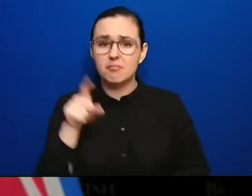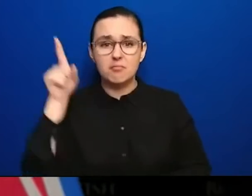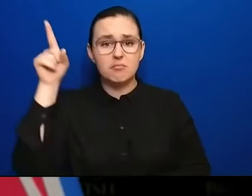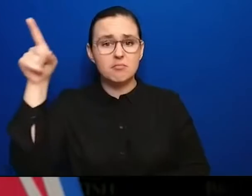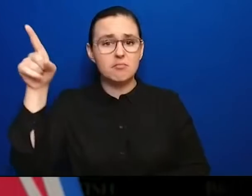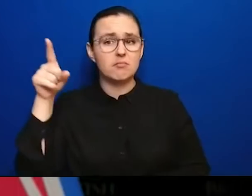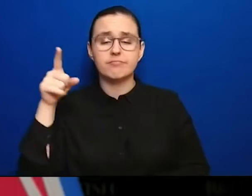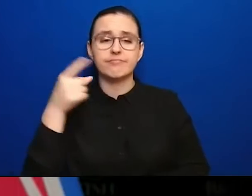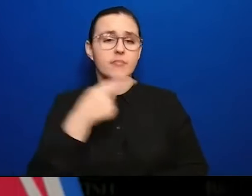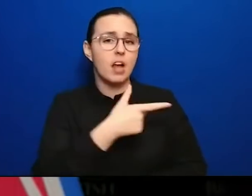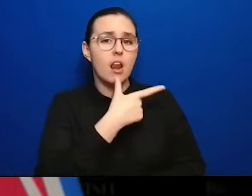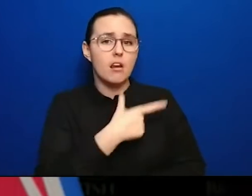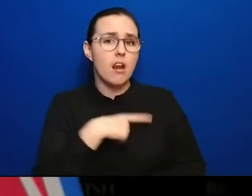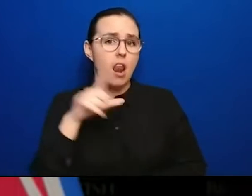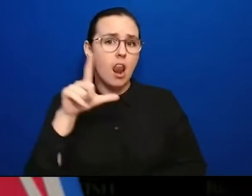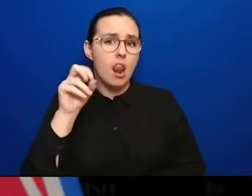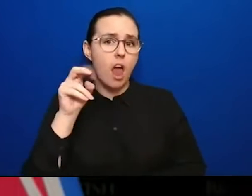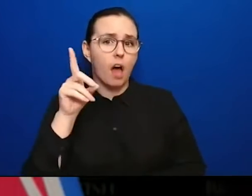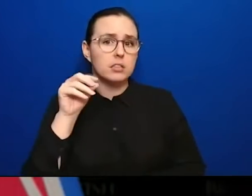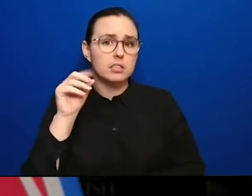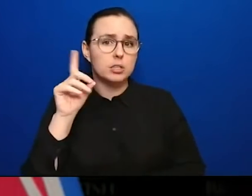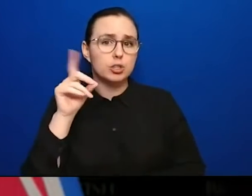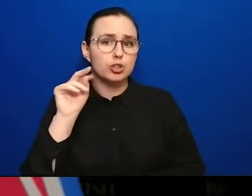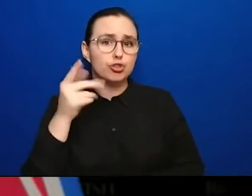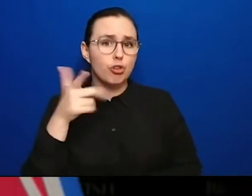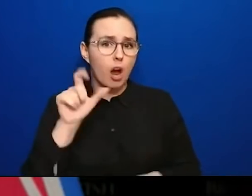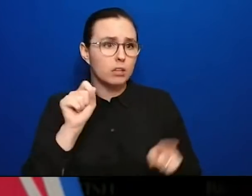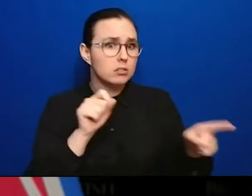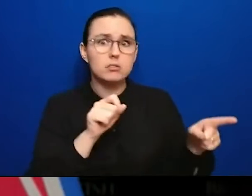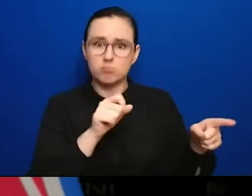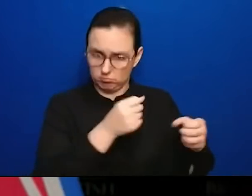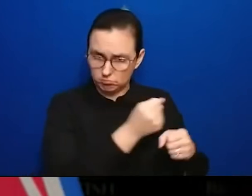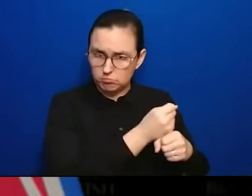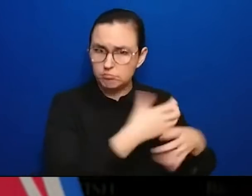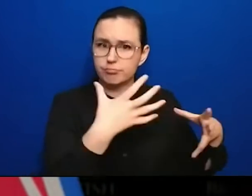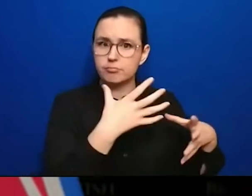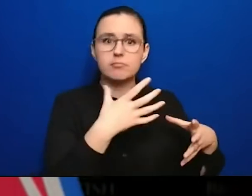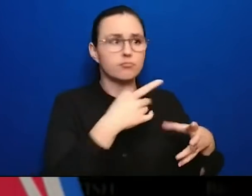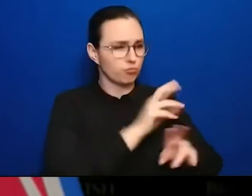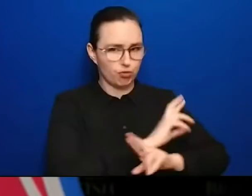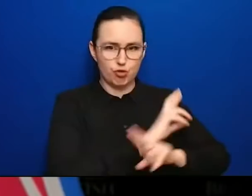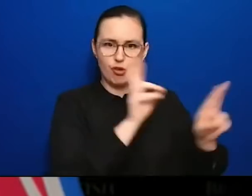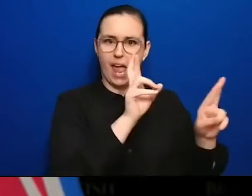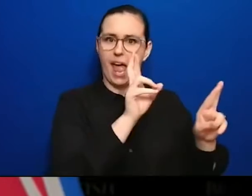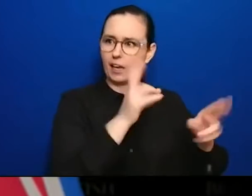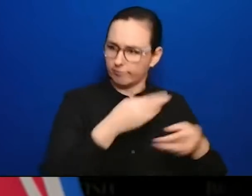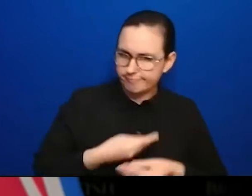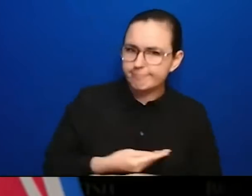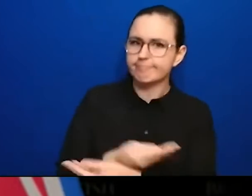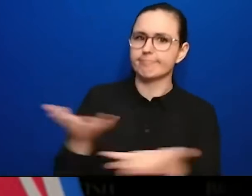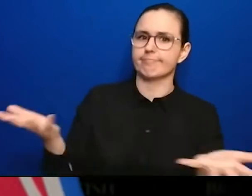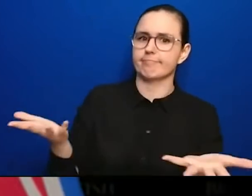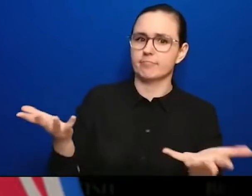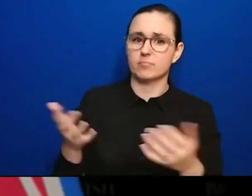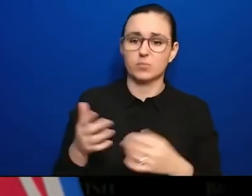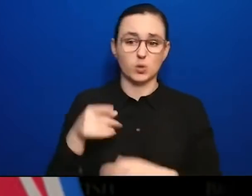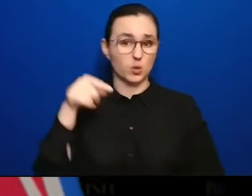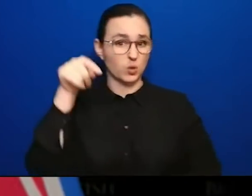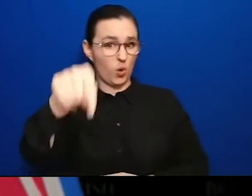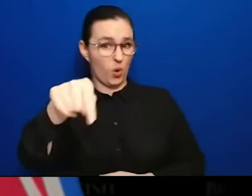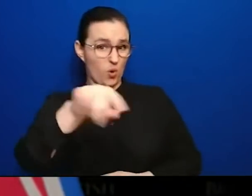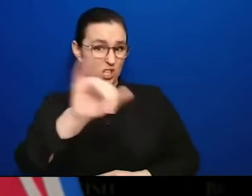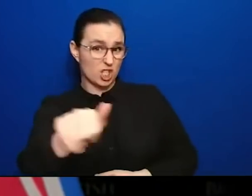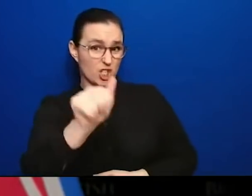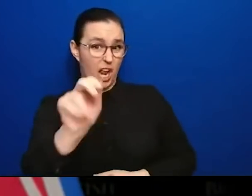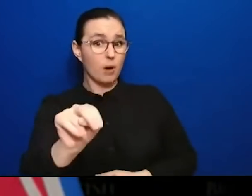pharmacies. It's all in our Immunization BC network. And by January, it'll be more than 1,000 pharmacies where